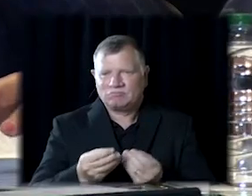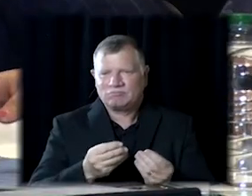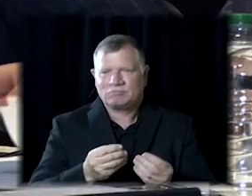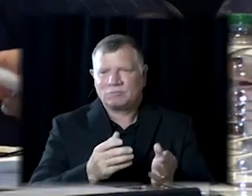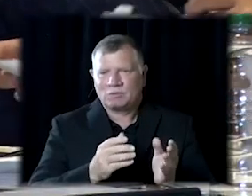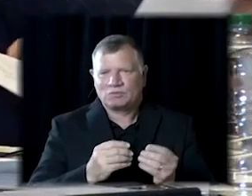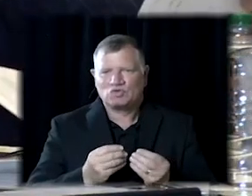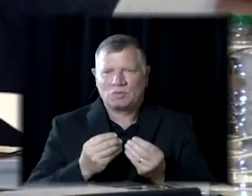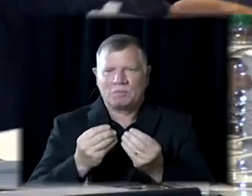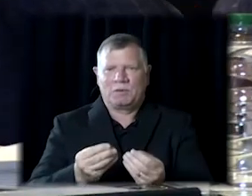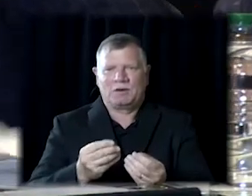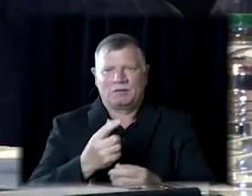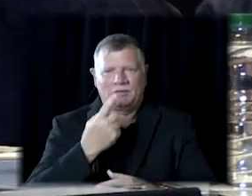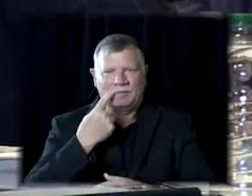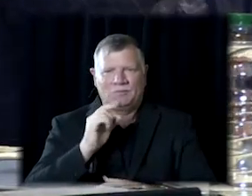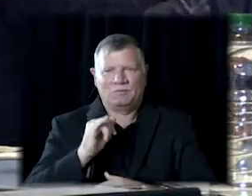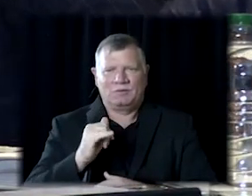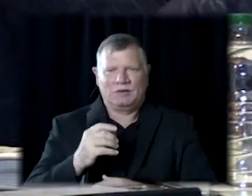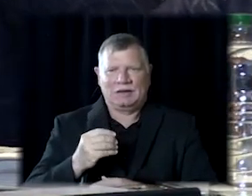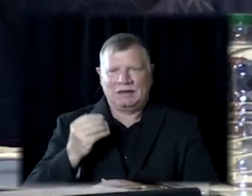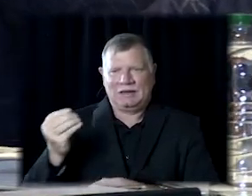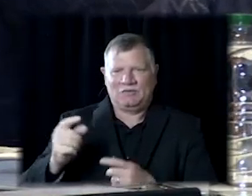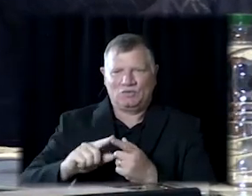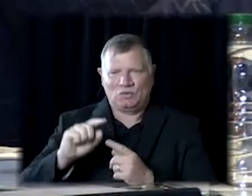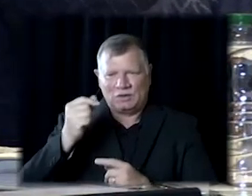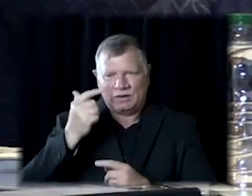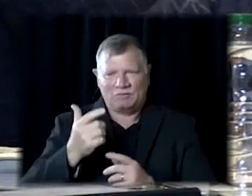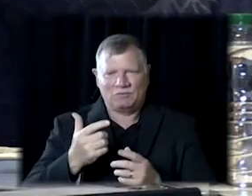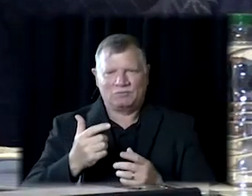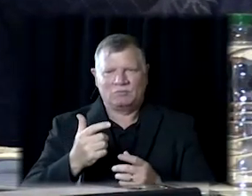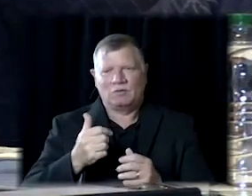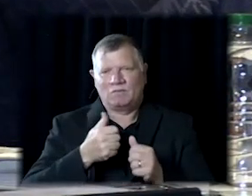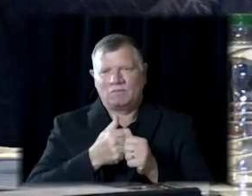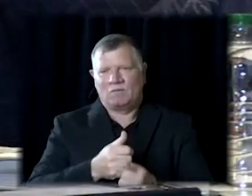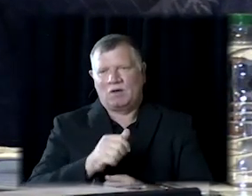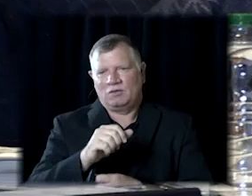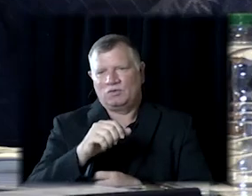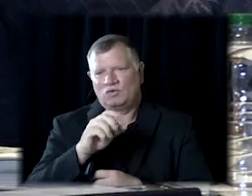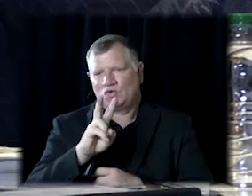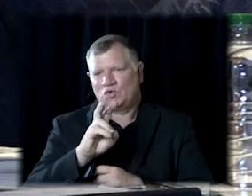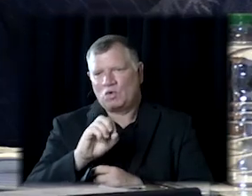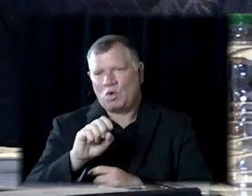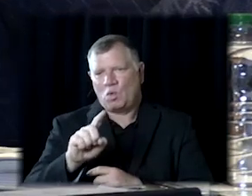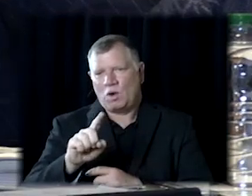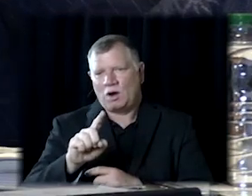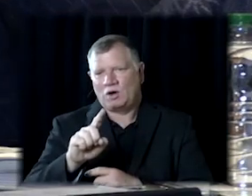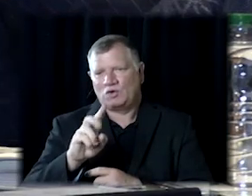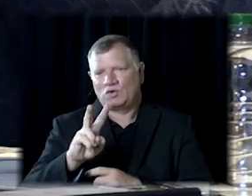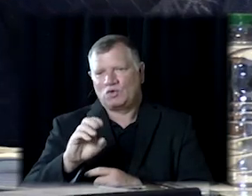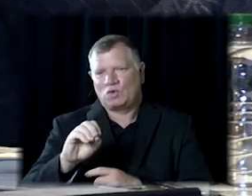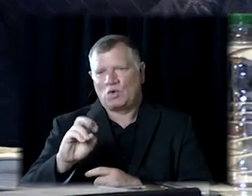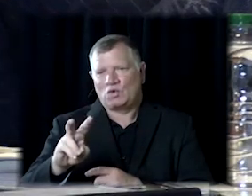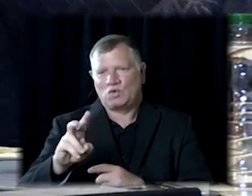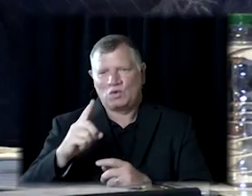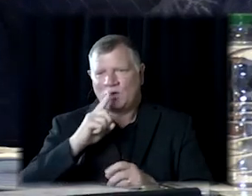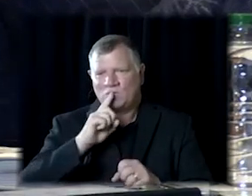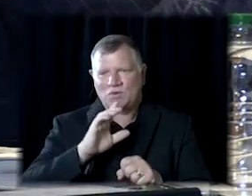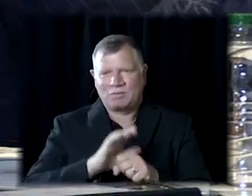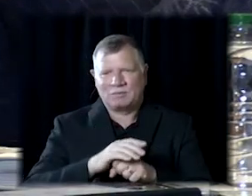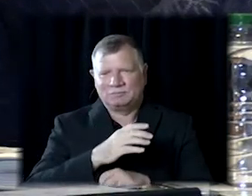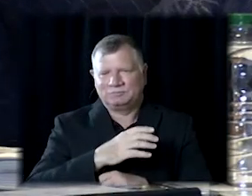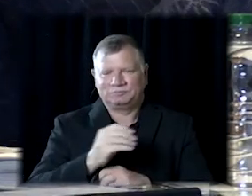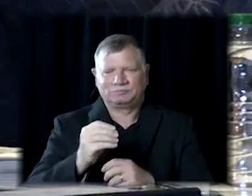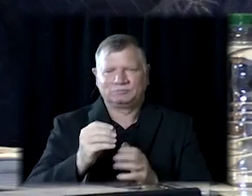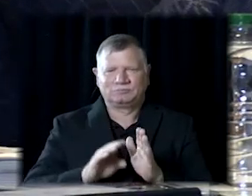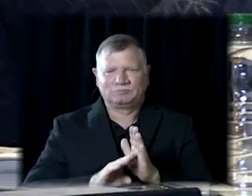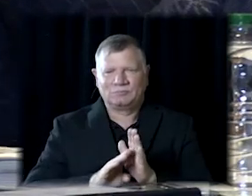such notice as the board shall deliver to the governor, pursuant to Sections 201 and 202 of PROMESA, setting forth the schedule for